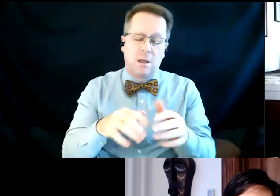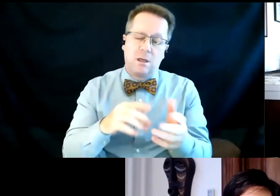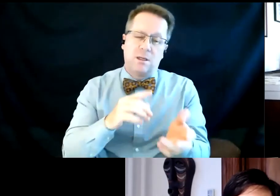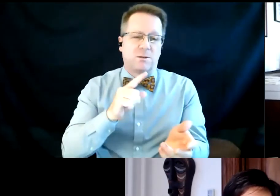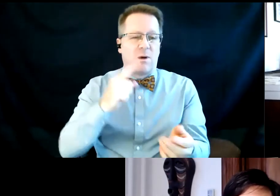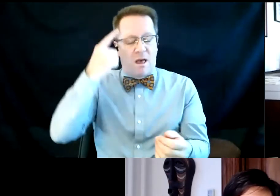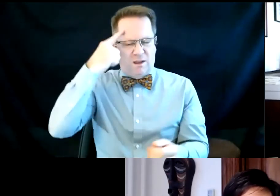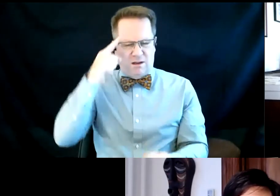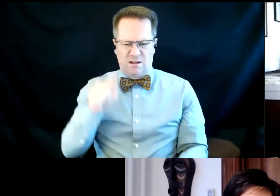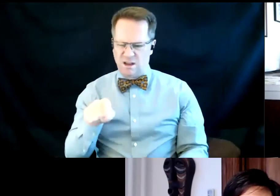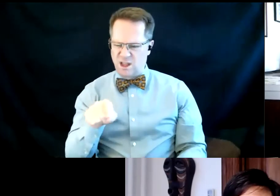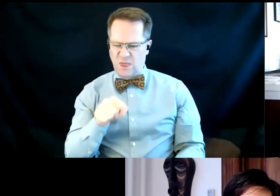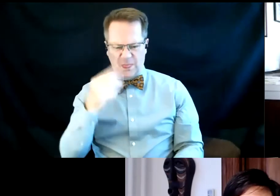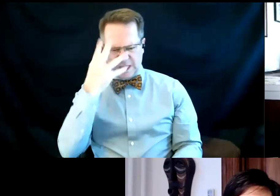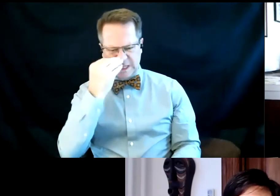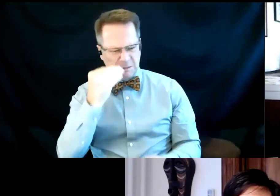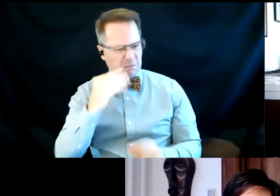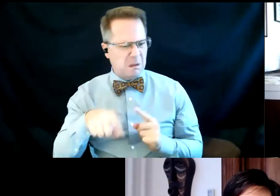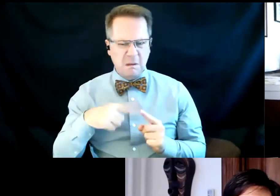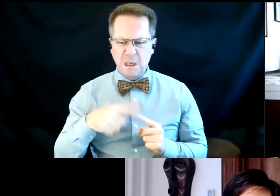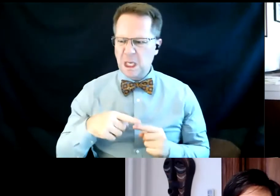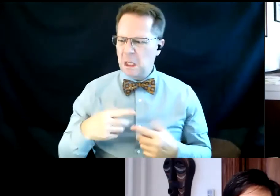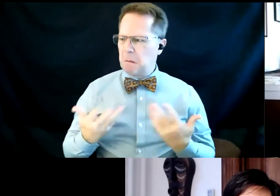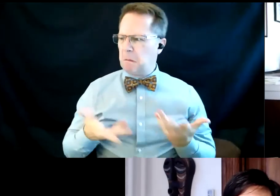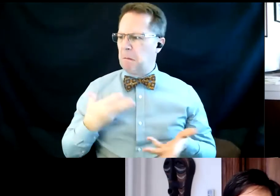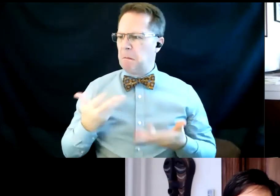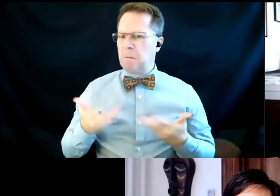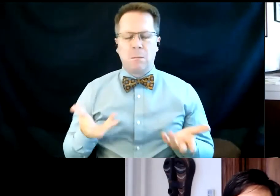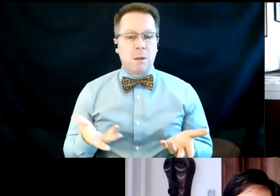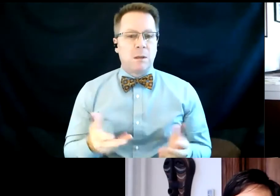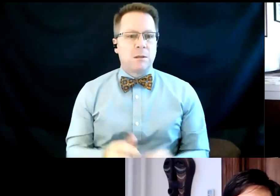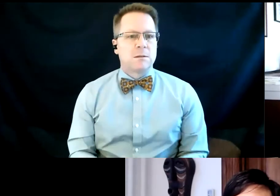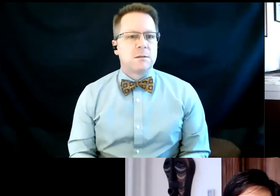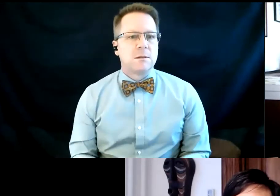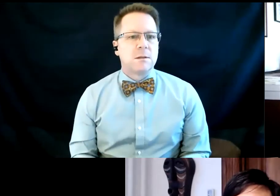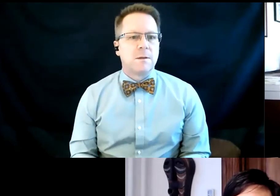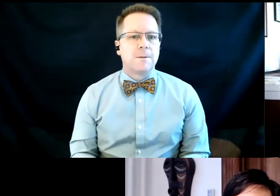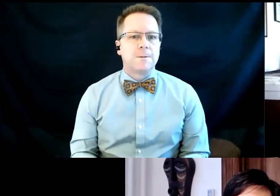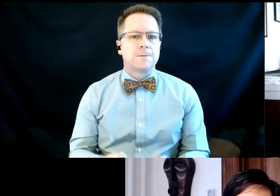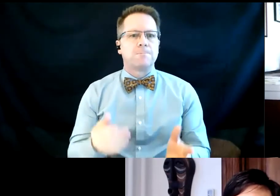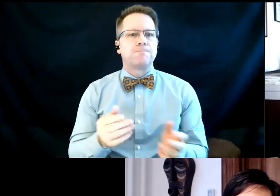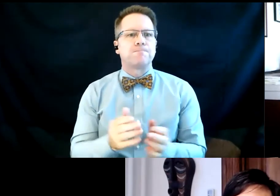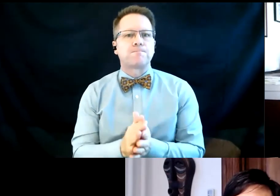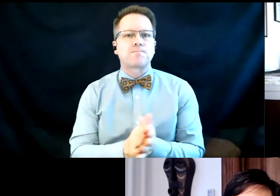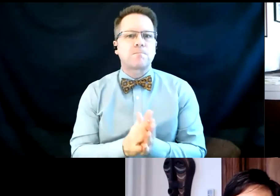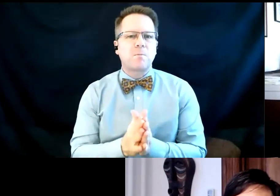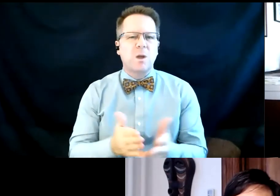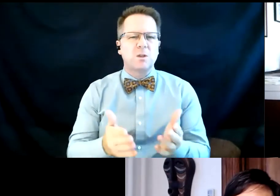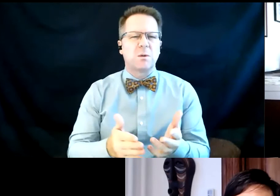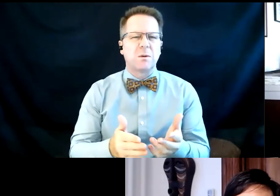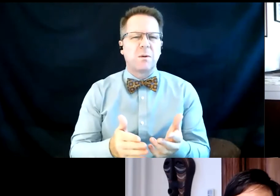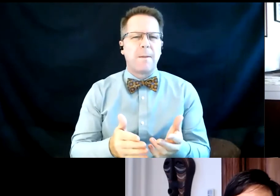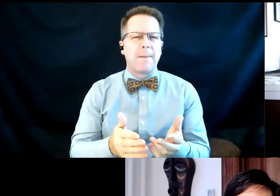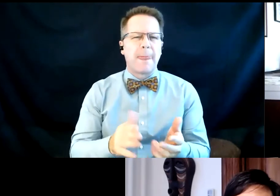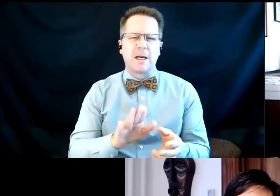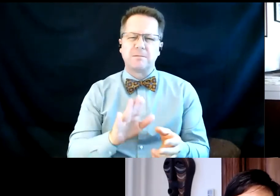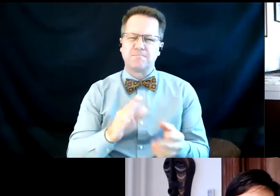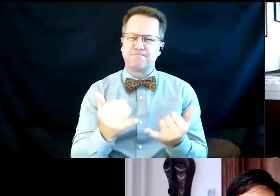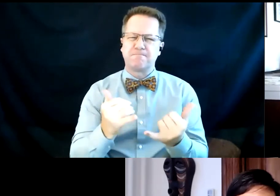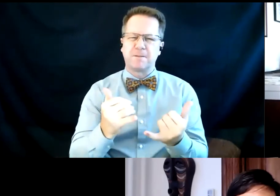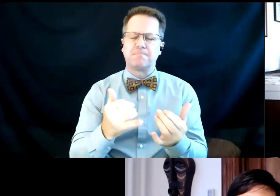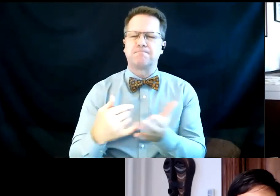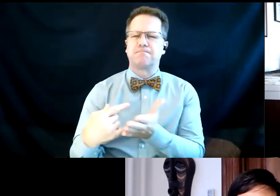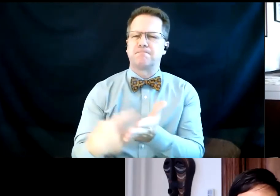Project. Talk about, before we turn to Census 2, your pending case at the court, talk about whether you're